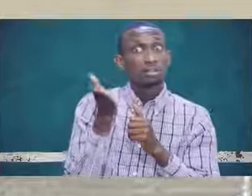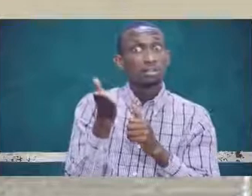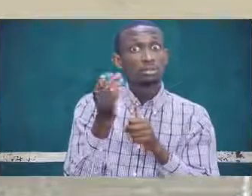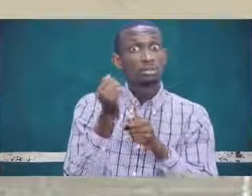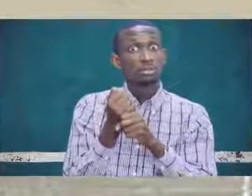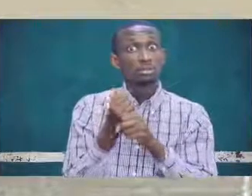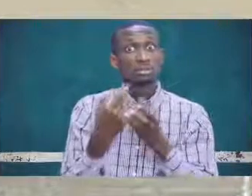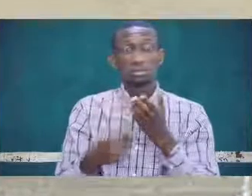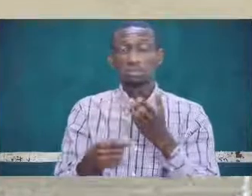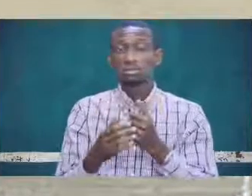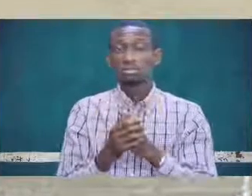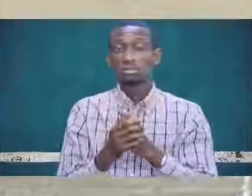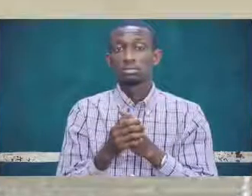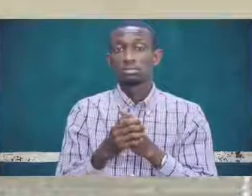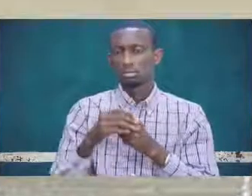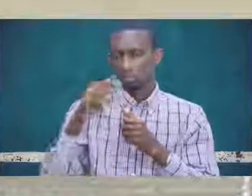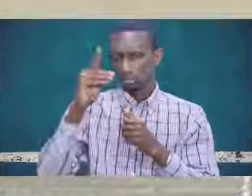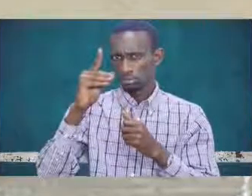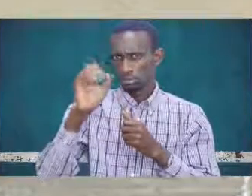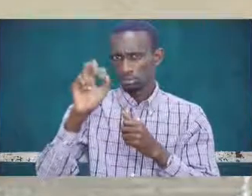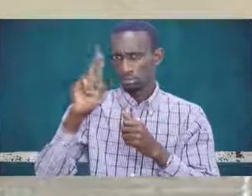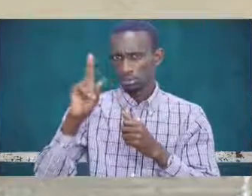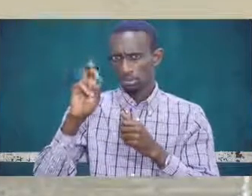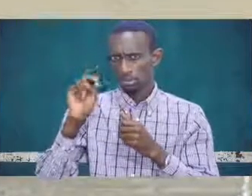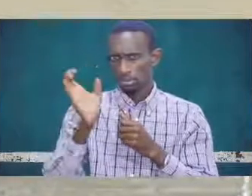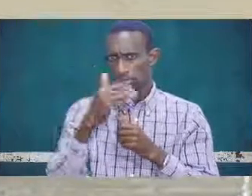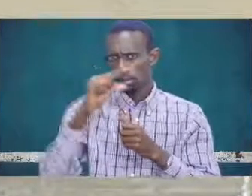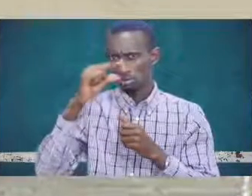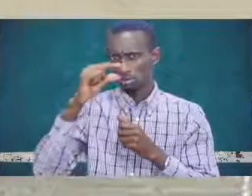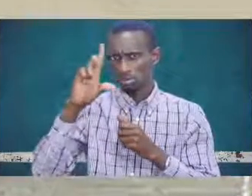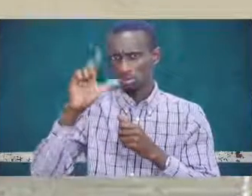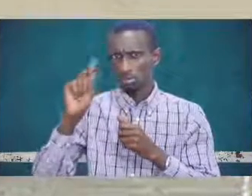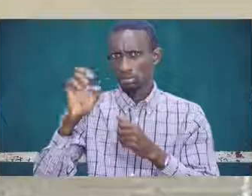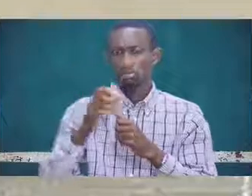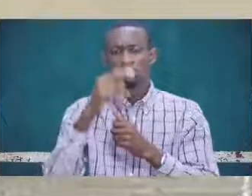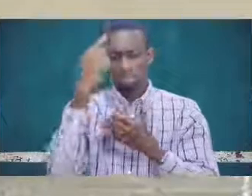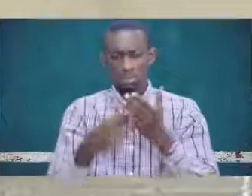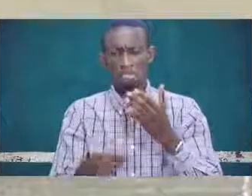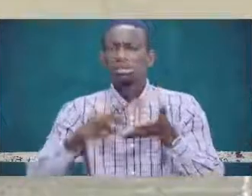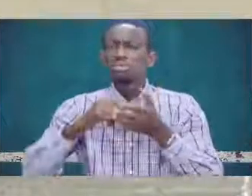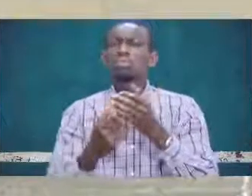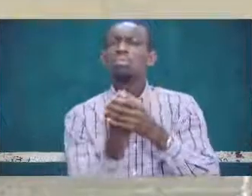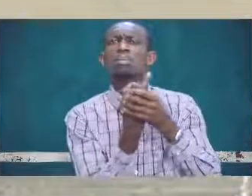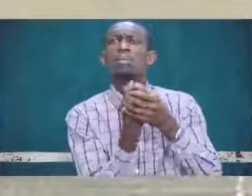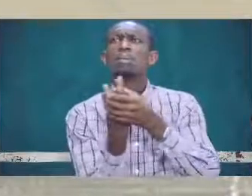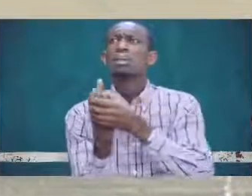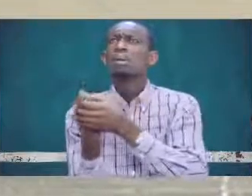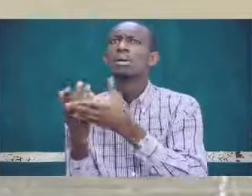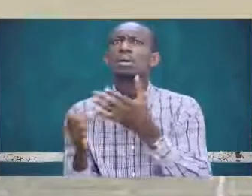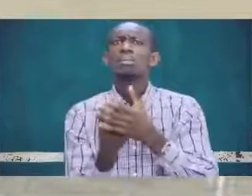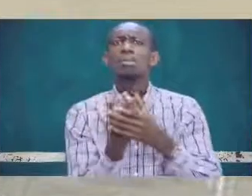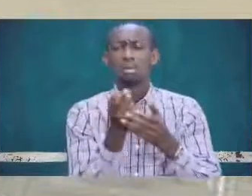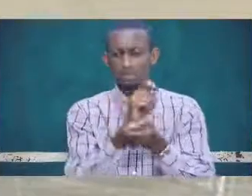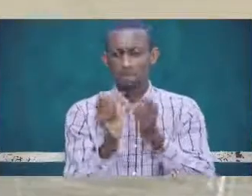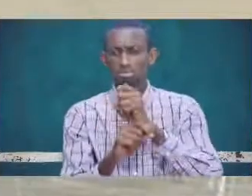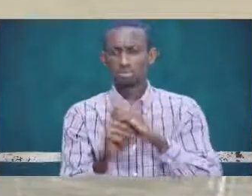as ductless glands. They are referred to as ductless glands. It means that they secrete or they empty their secretions into